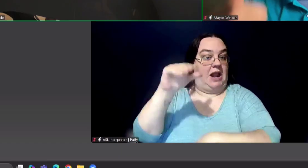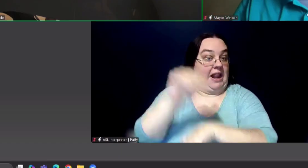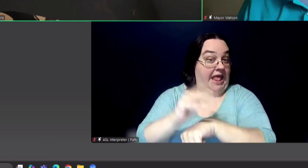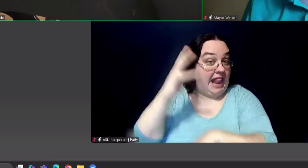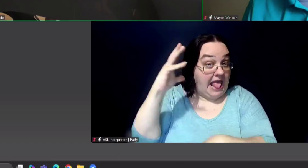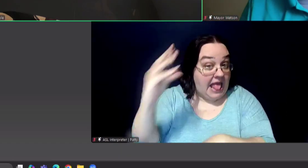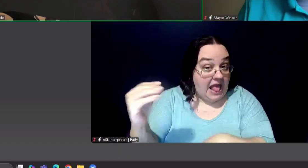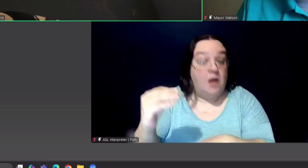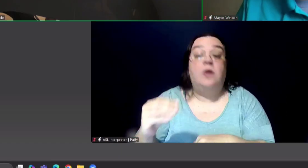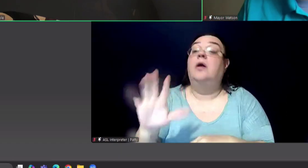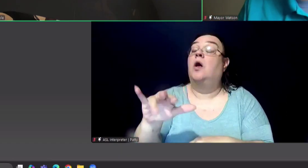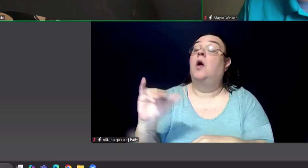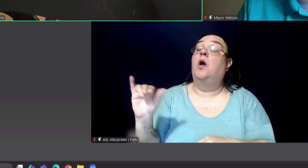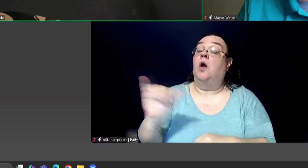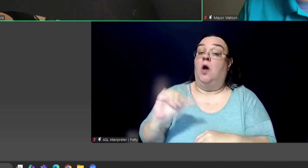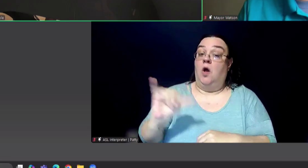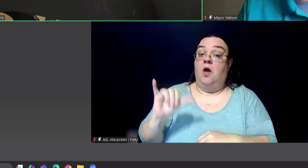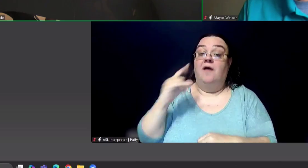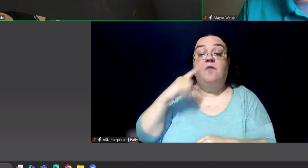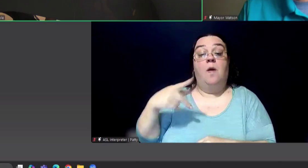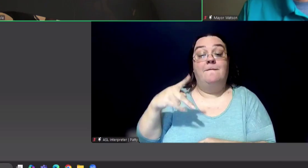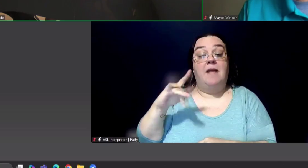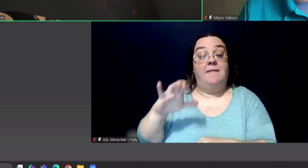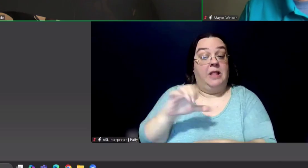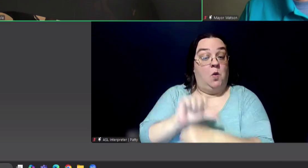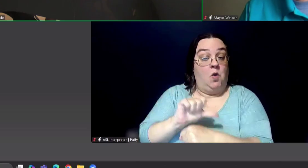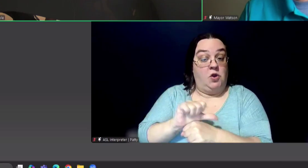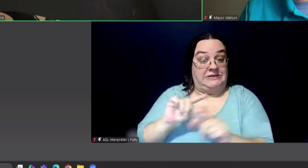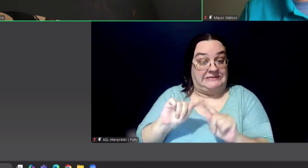Also to the Public Works team